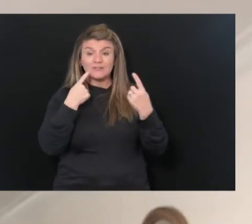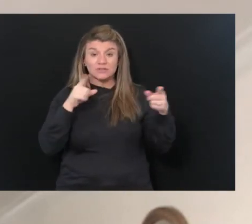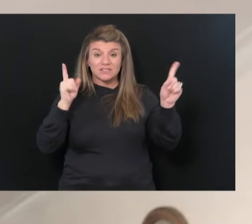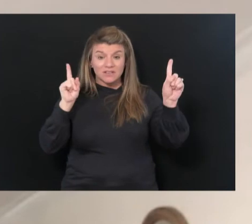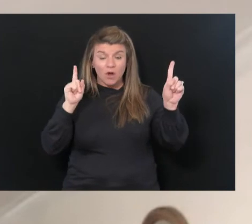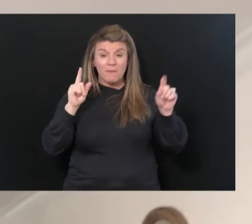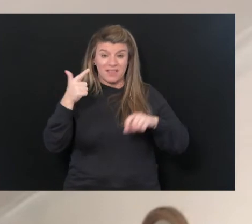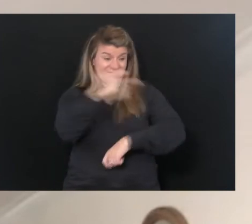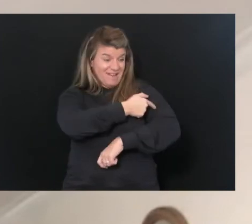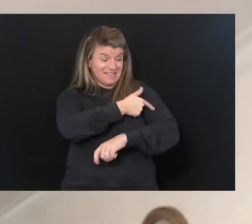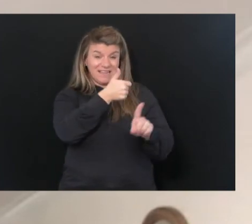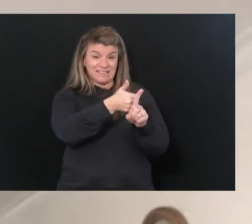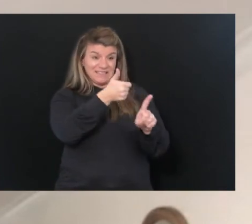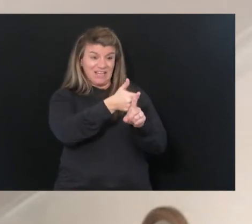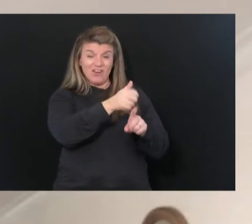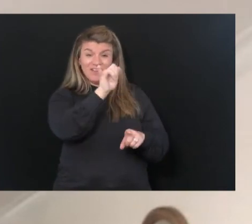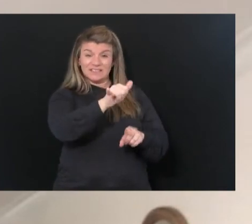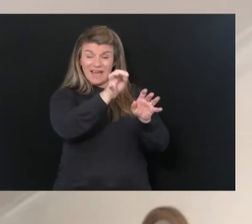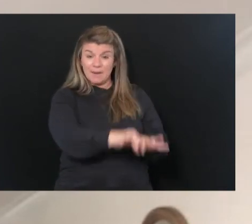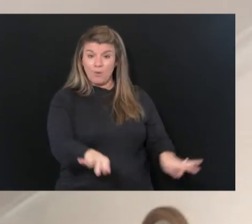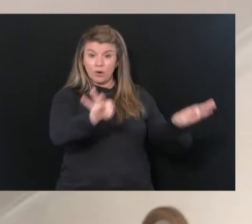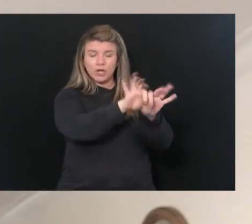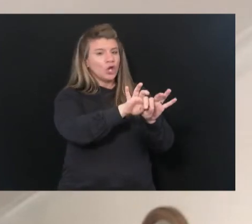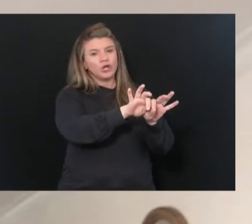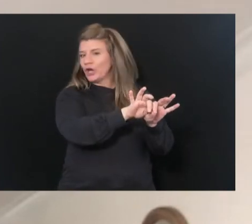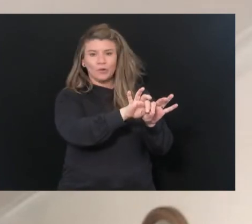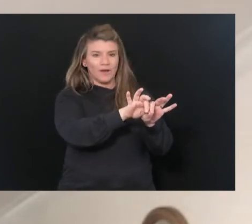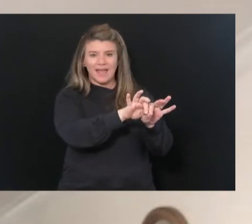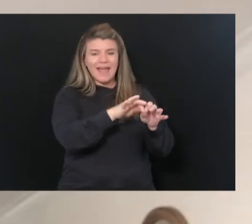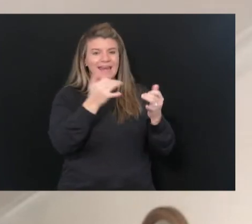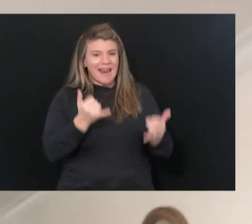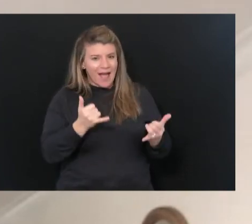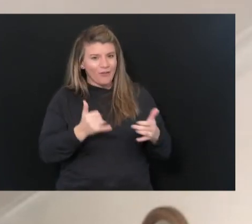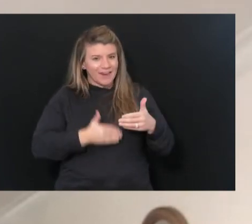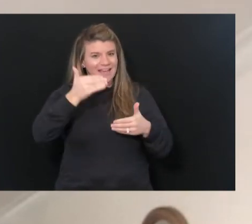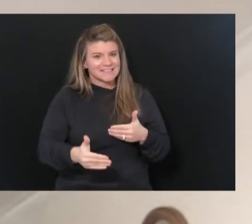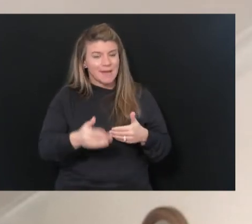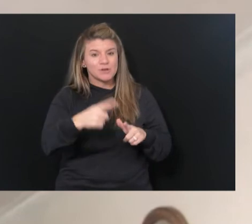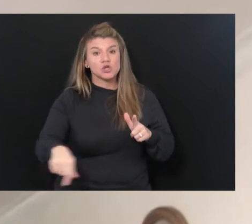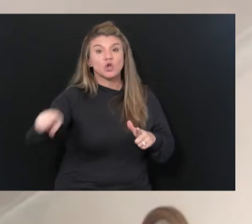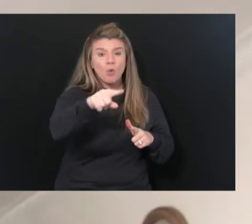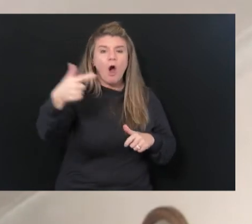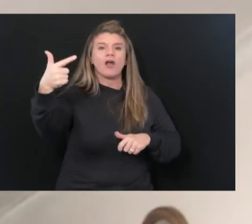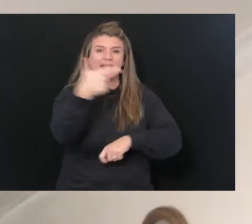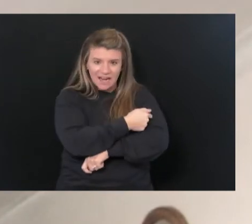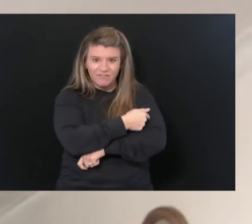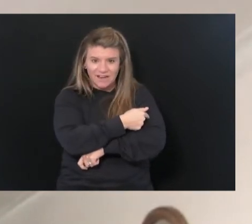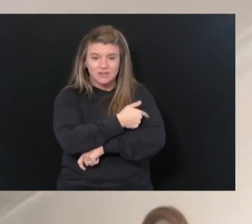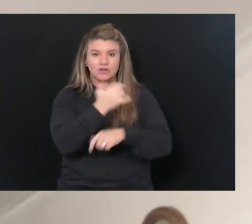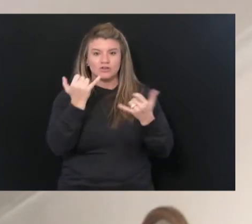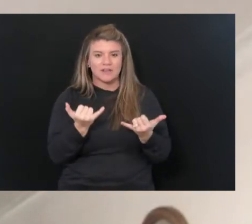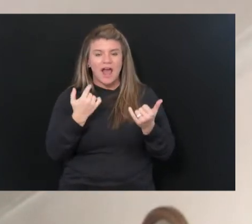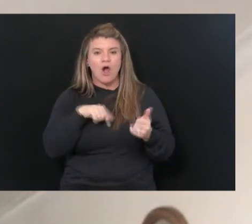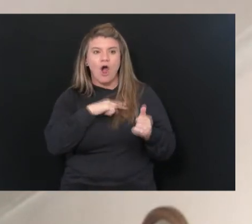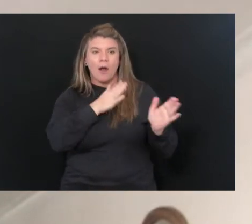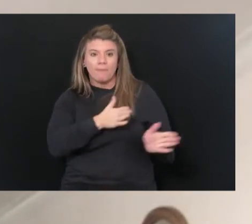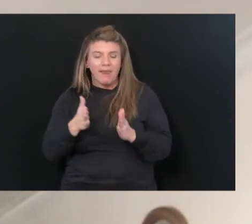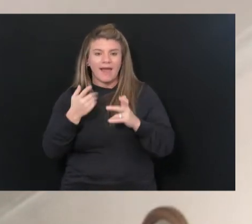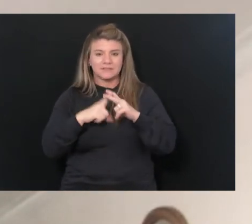vaccine alone is not what's important. It's getting people vaccinated. And so as we roll out this plan